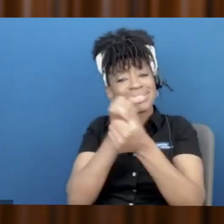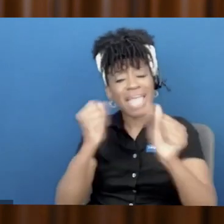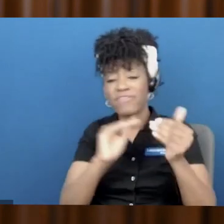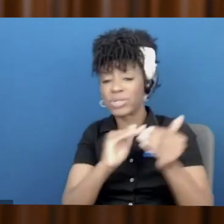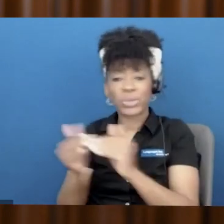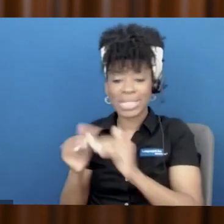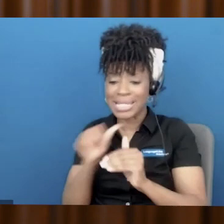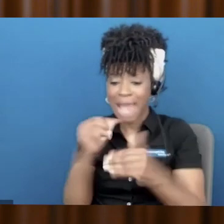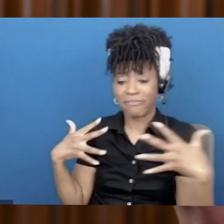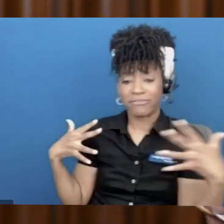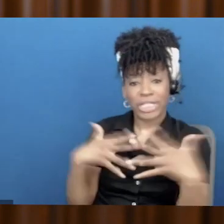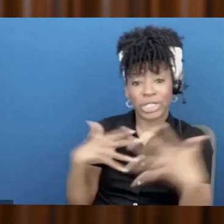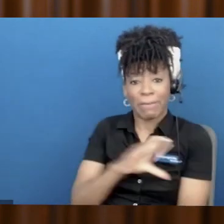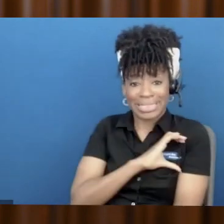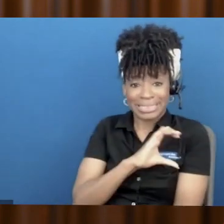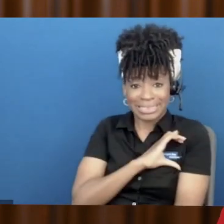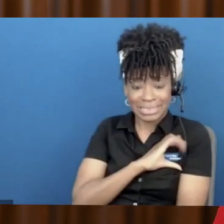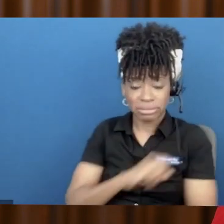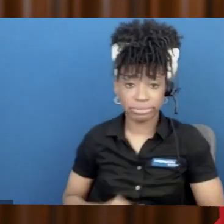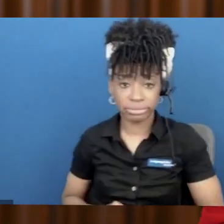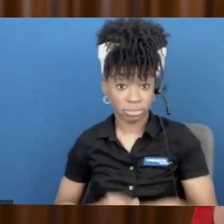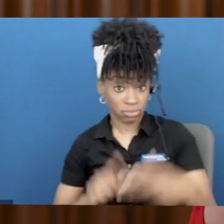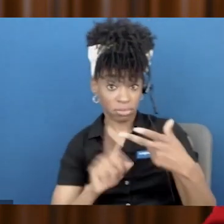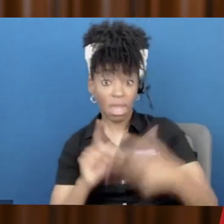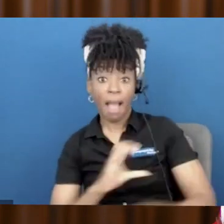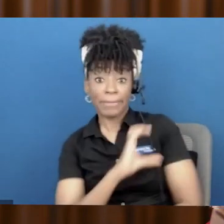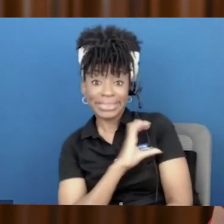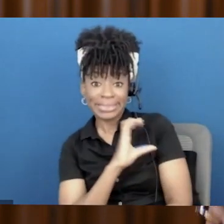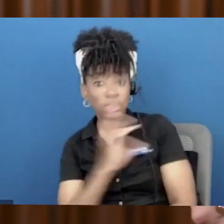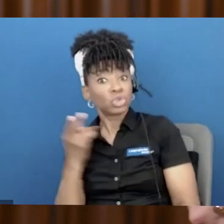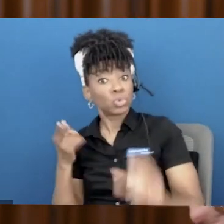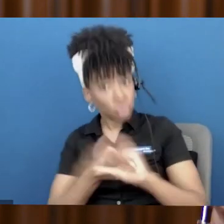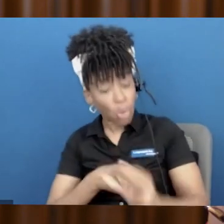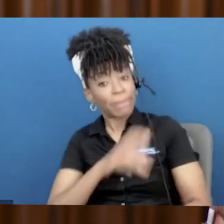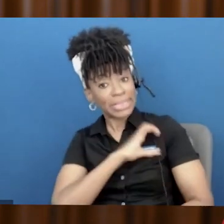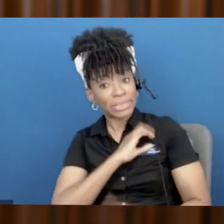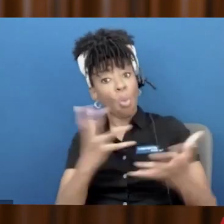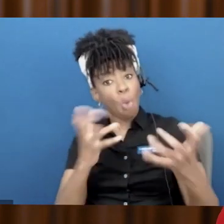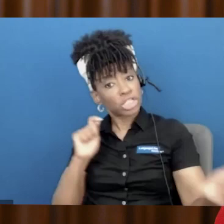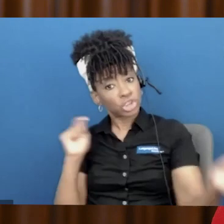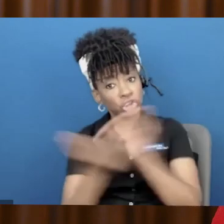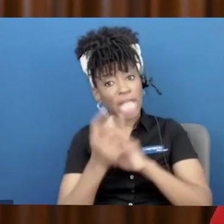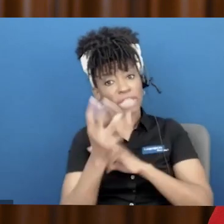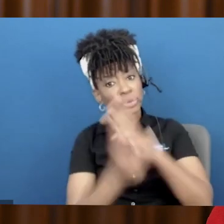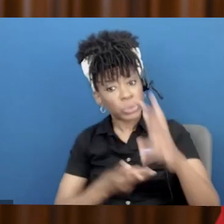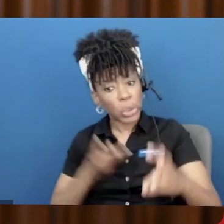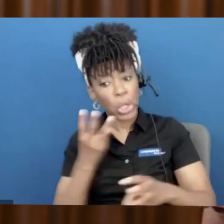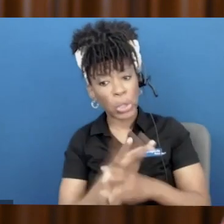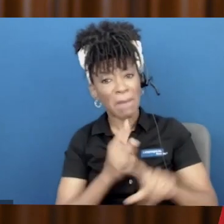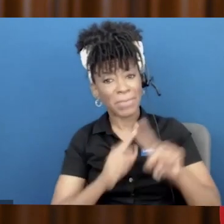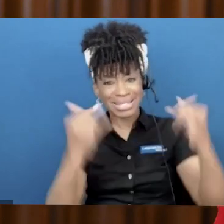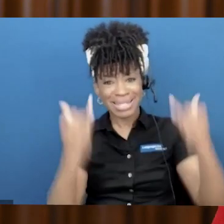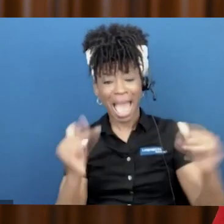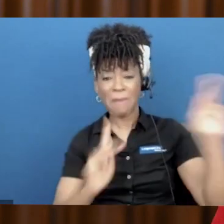police. A police officer who joined the force because he was taught to be the change he wants to see in the world, and now